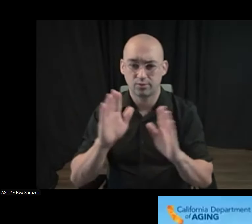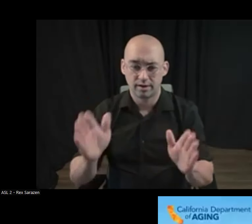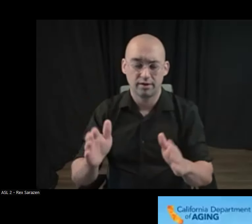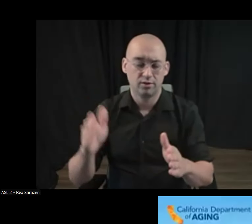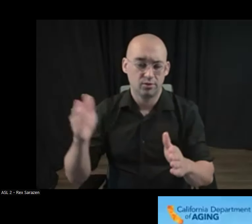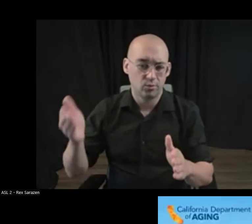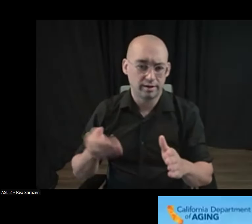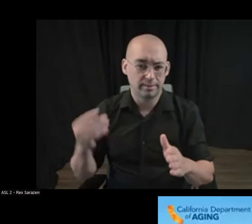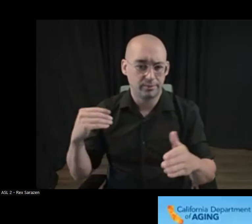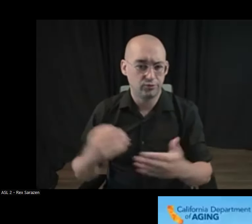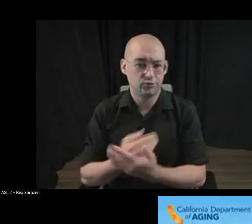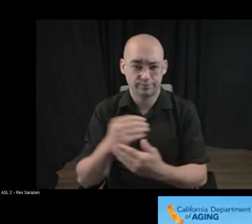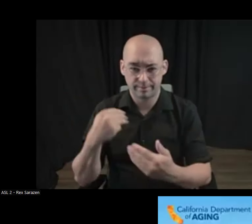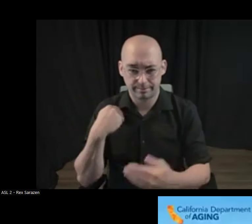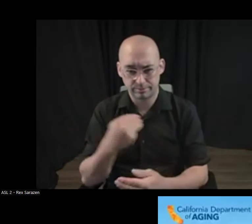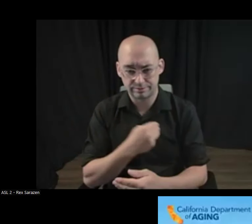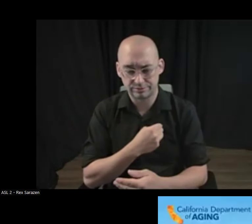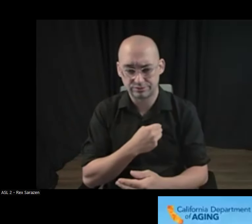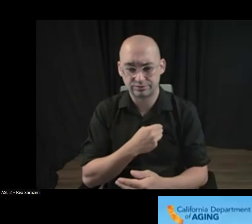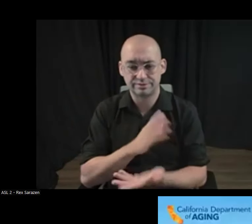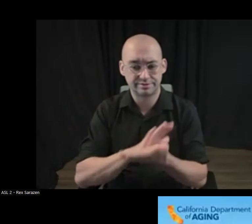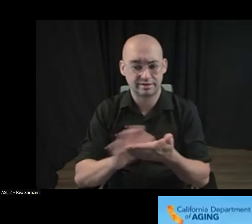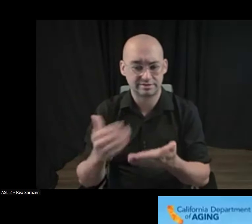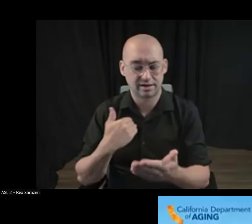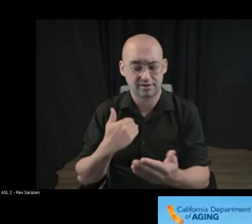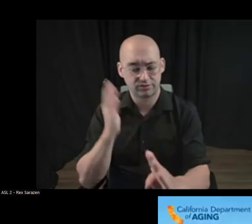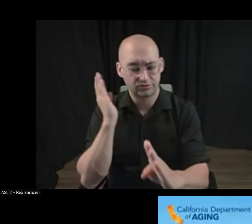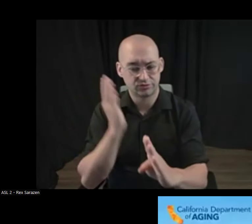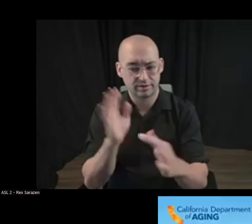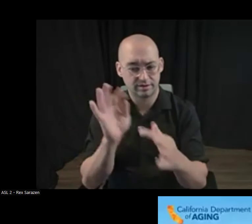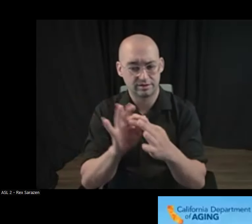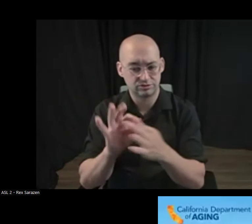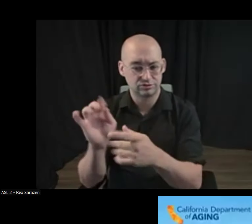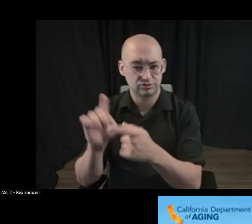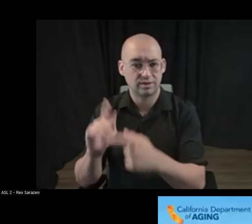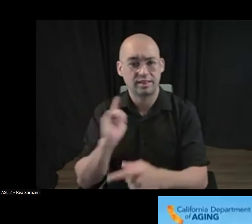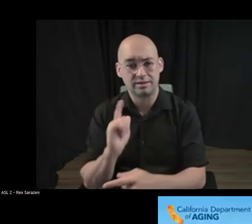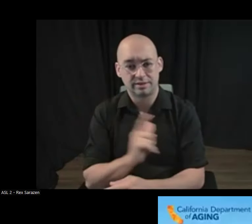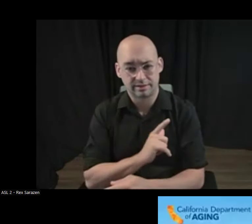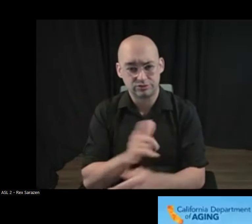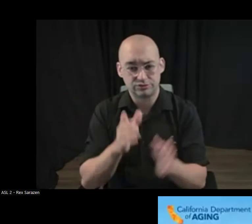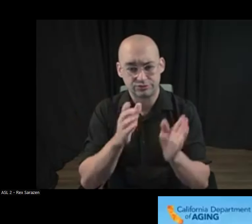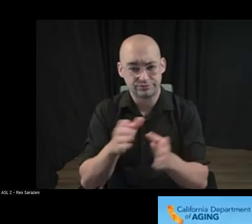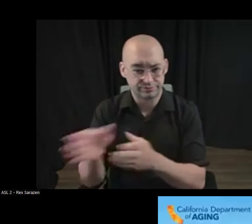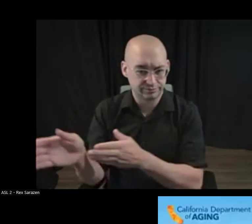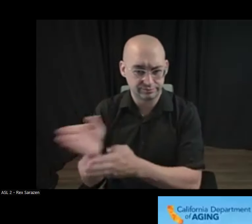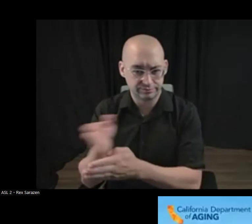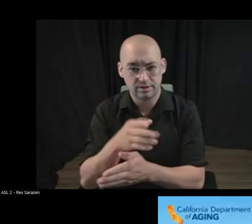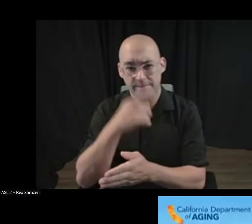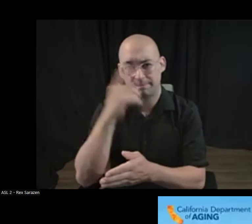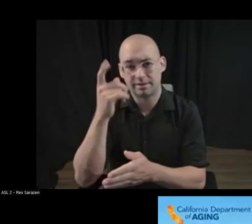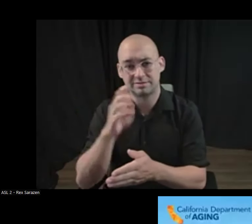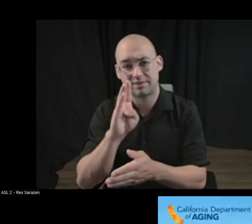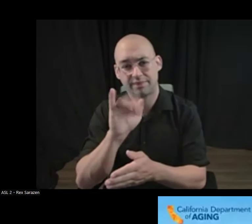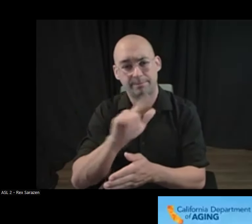It's so just fantastic to have a direct connection now to the legislature as a result of the bill that passed last